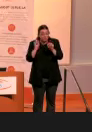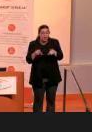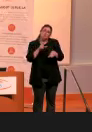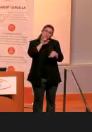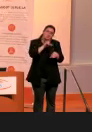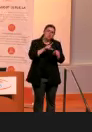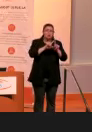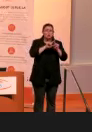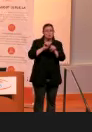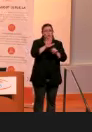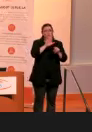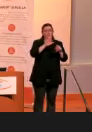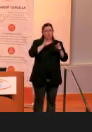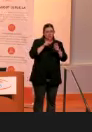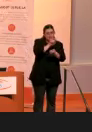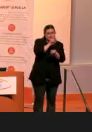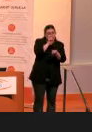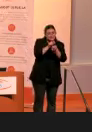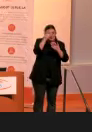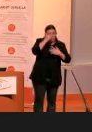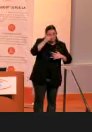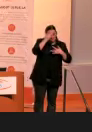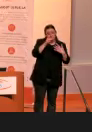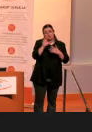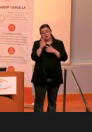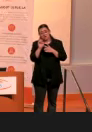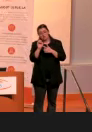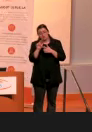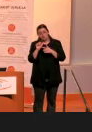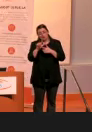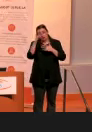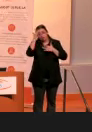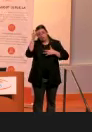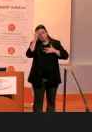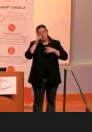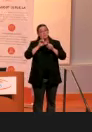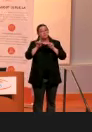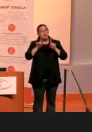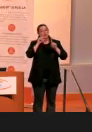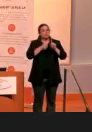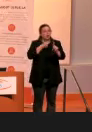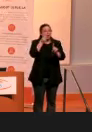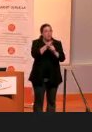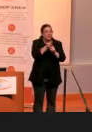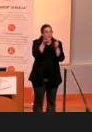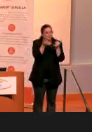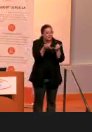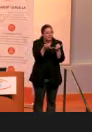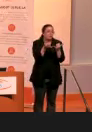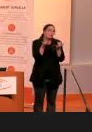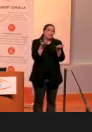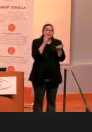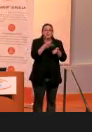other issues. Having renal disease in remission does not preclude that from